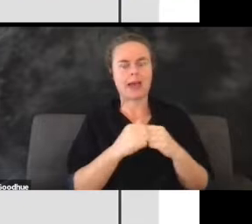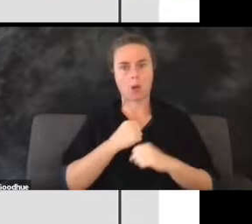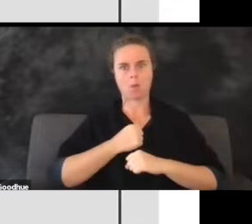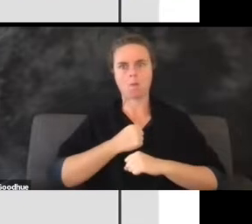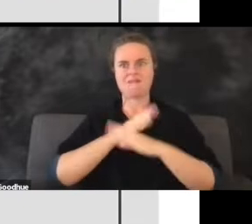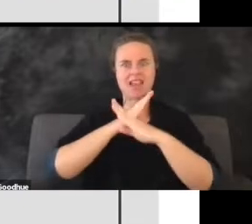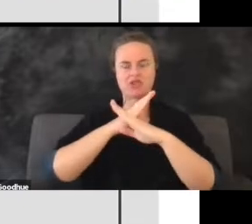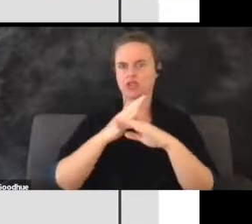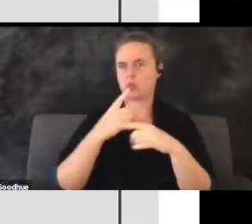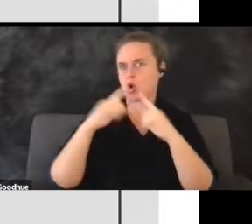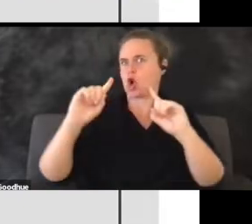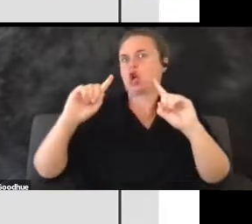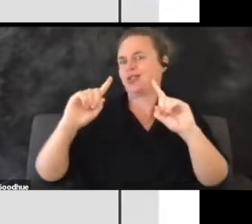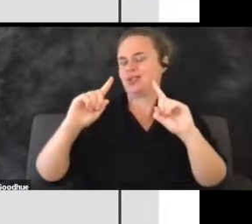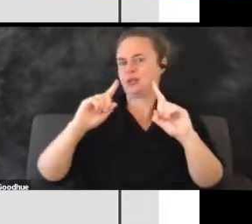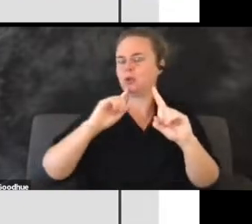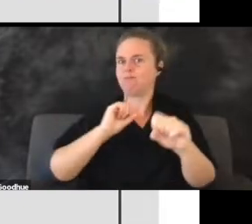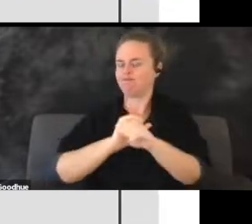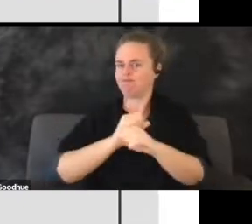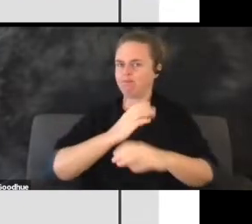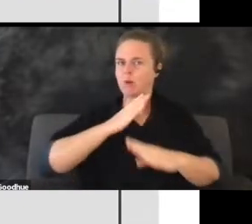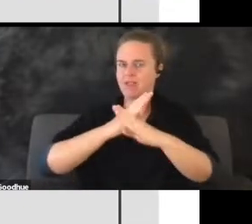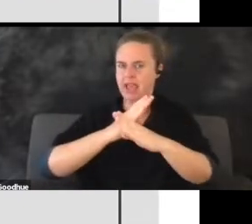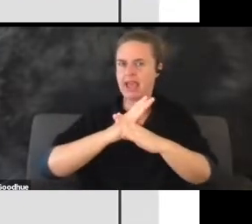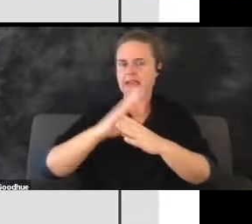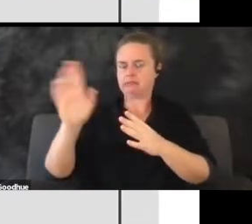works to prevent things from